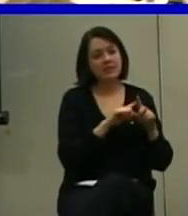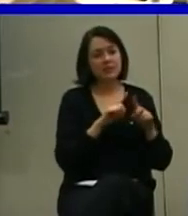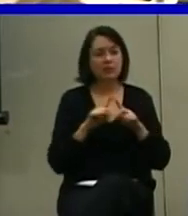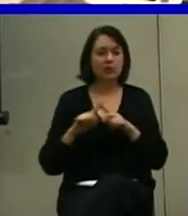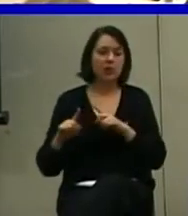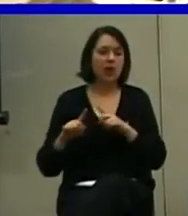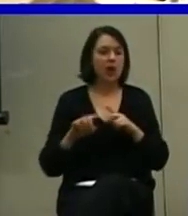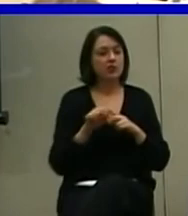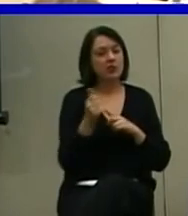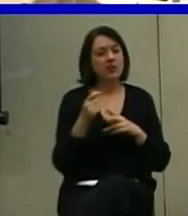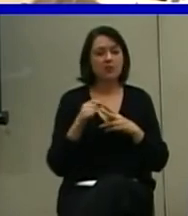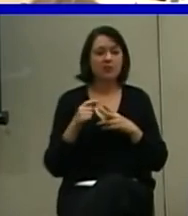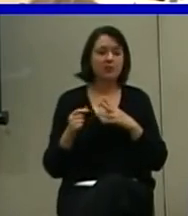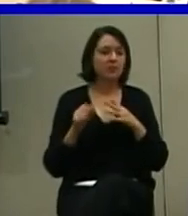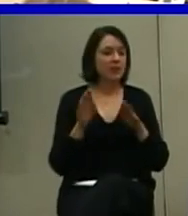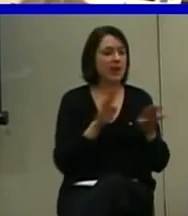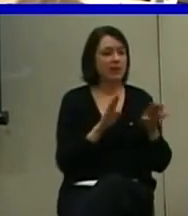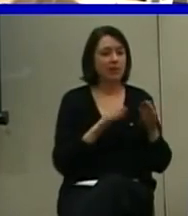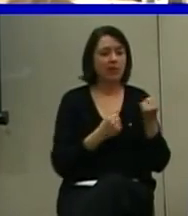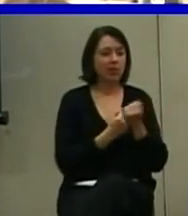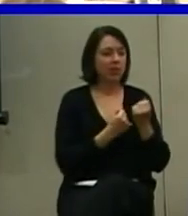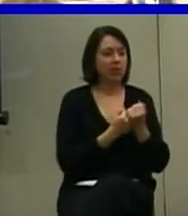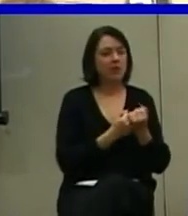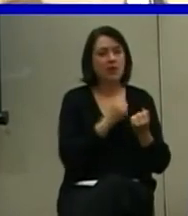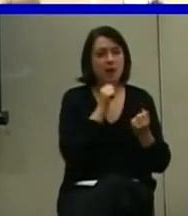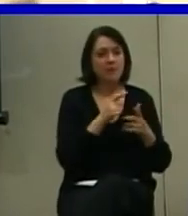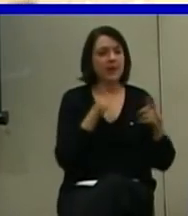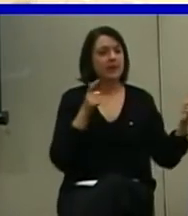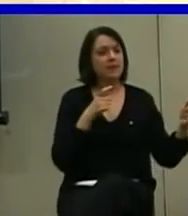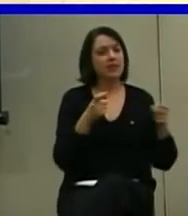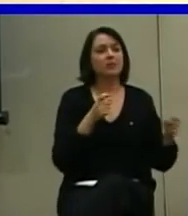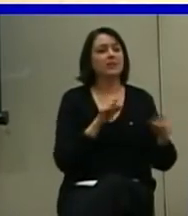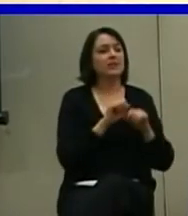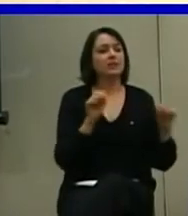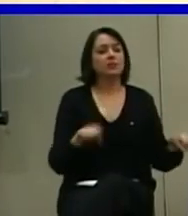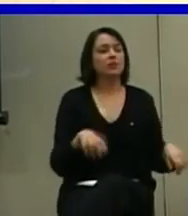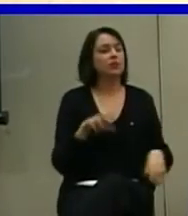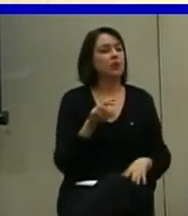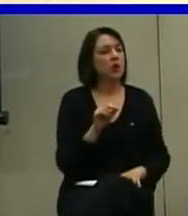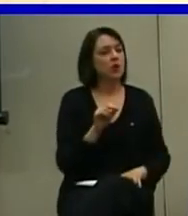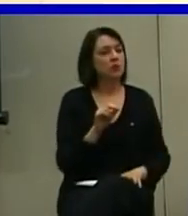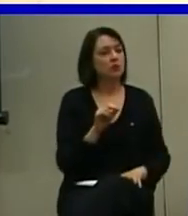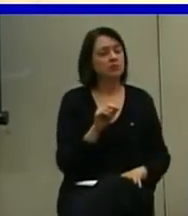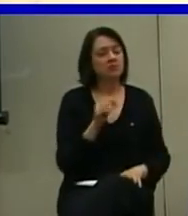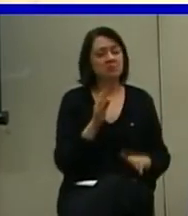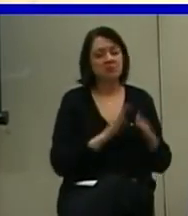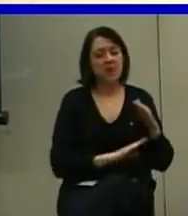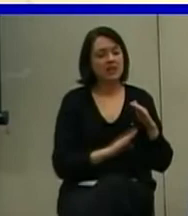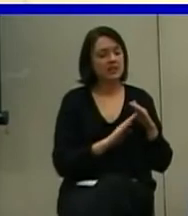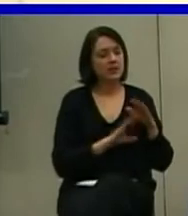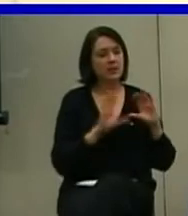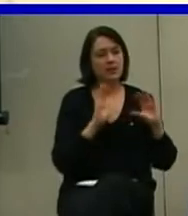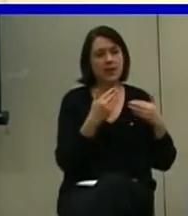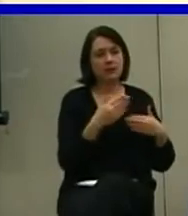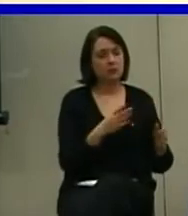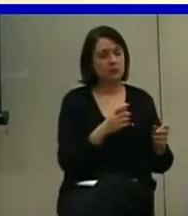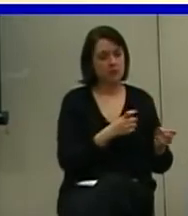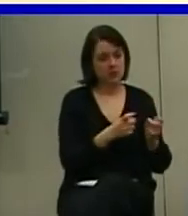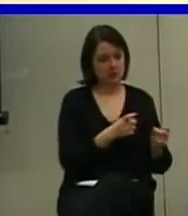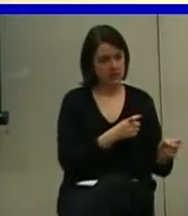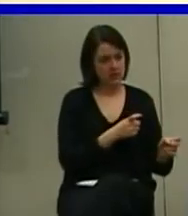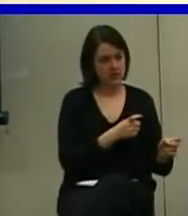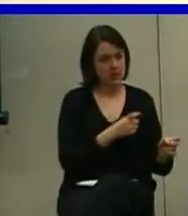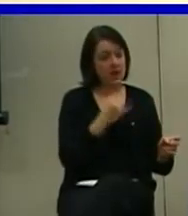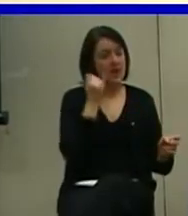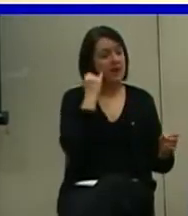of alternative behaviors. We're not talking about using these great big management systems. We're talking about basic classroom management.